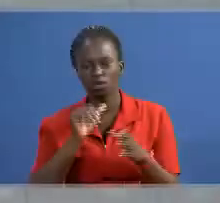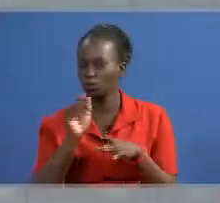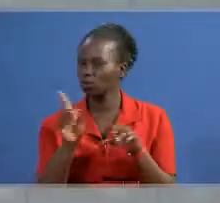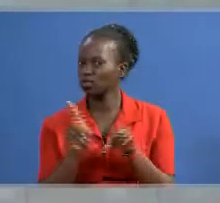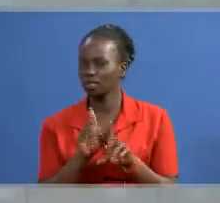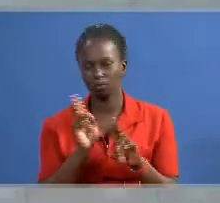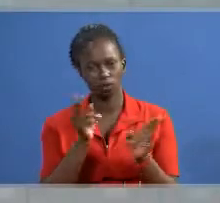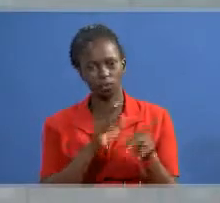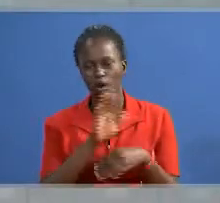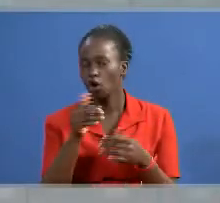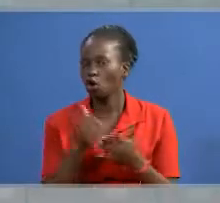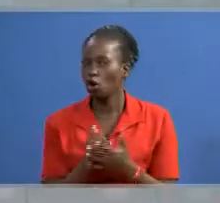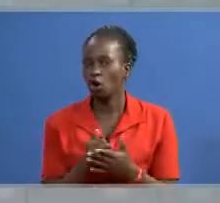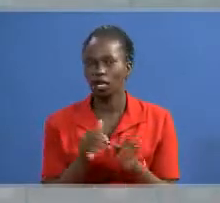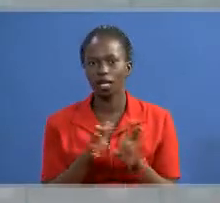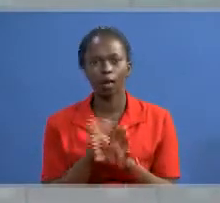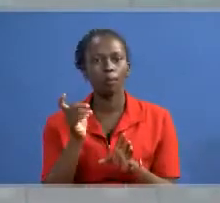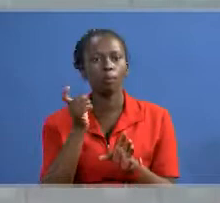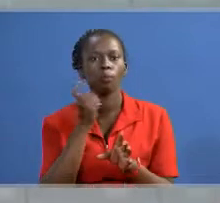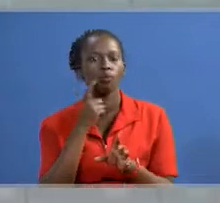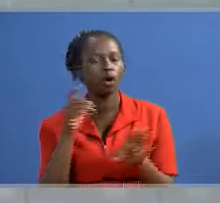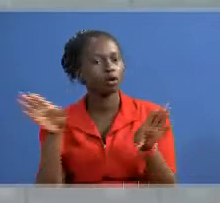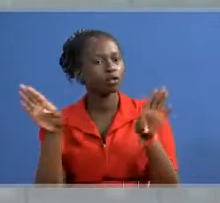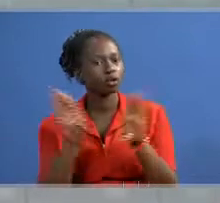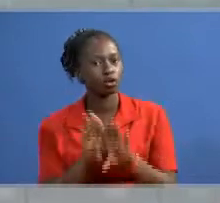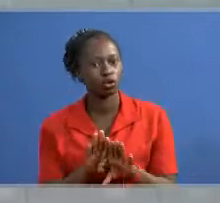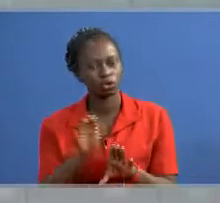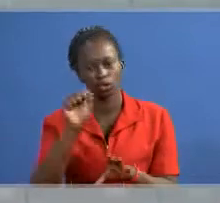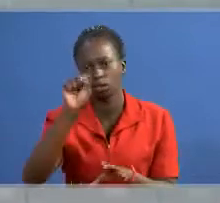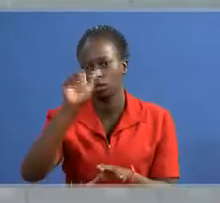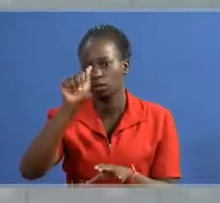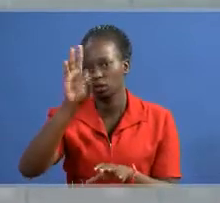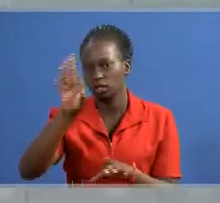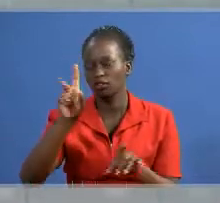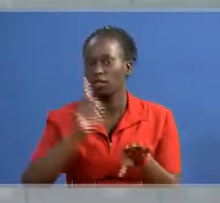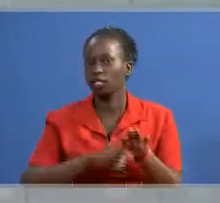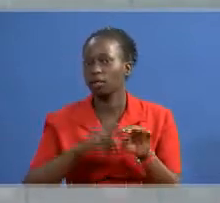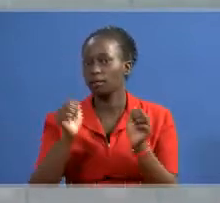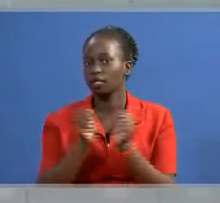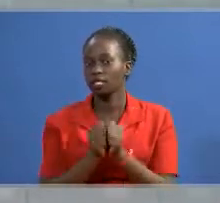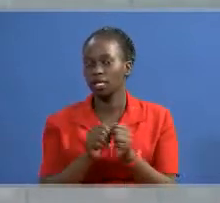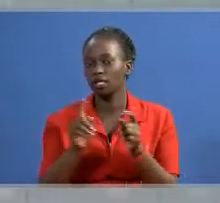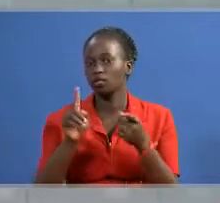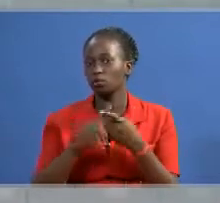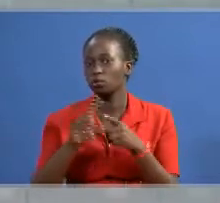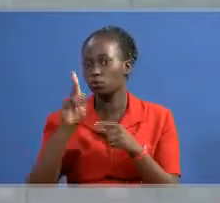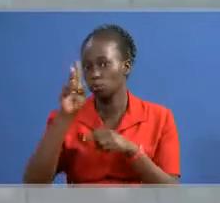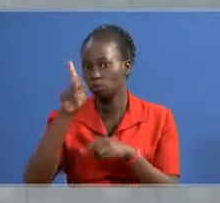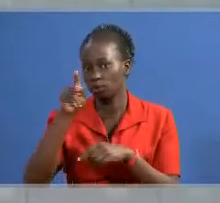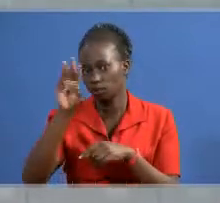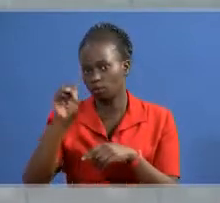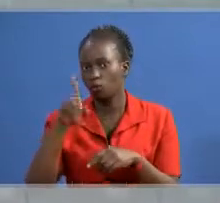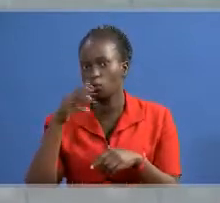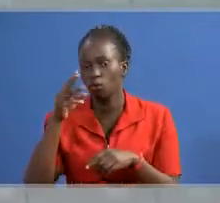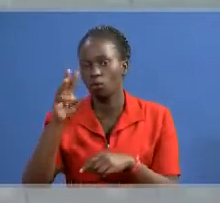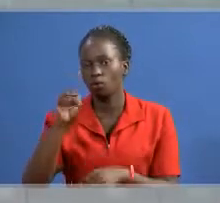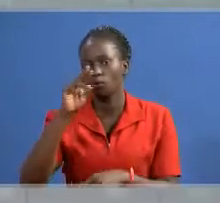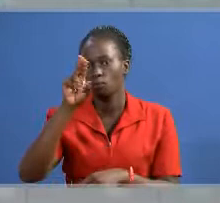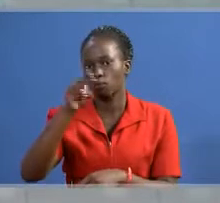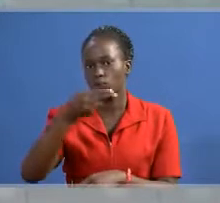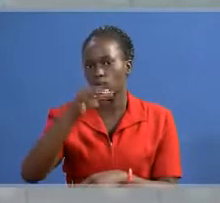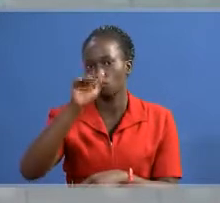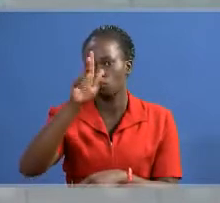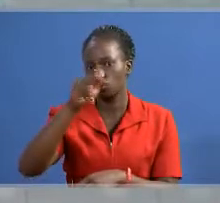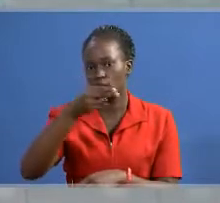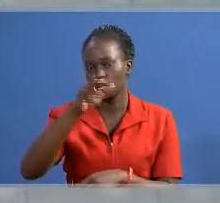all nationwide Safaricom shops remained closed between 10 a.m. to 2 p.m. in his honor. Muihaki Njogu brings us